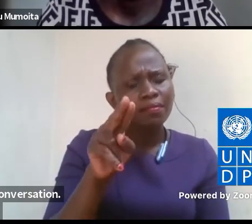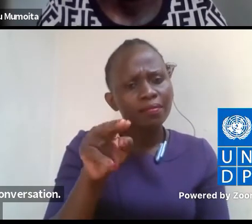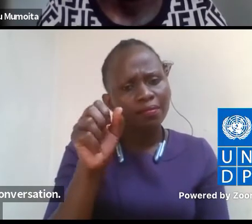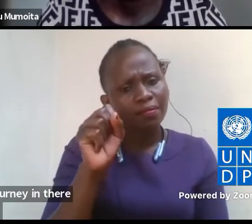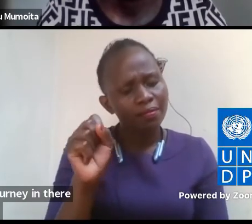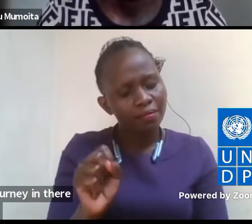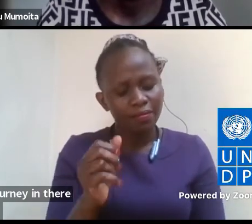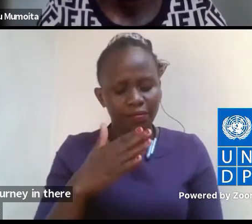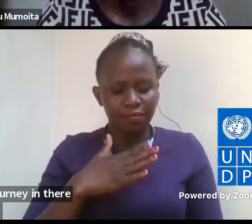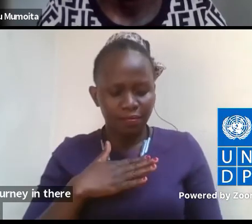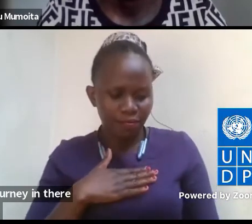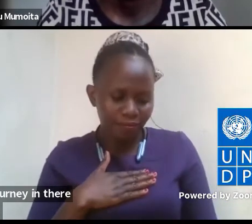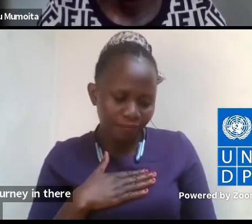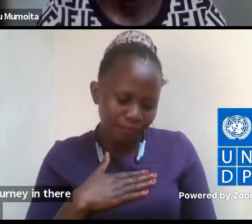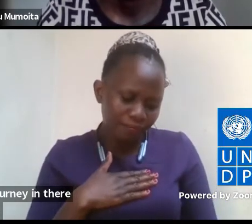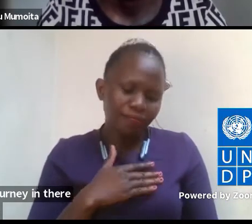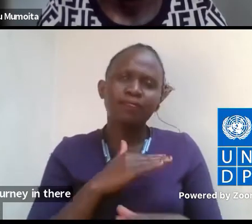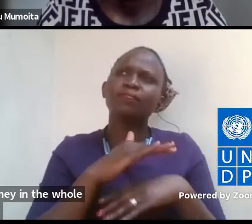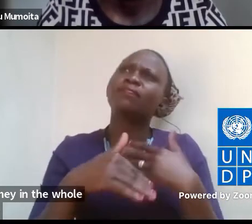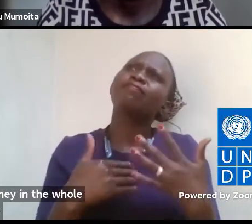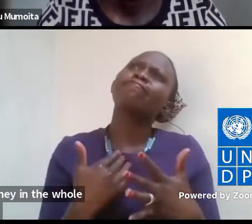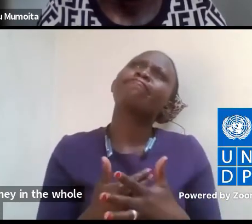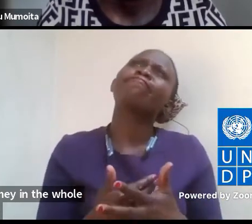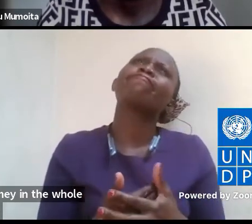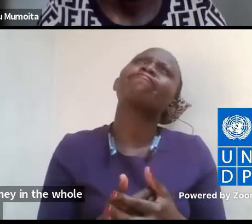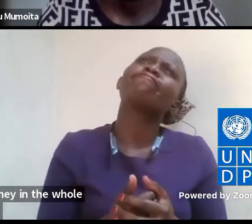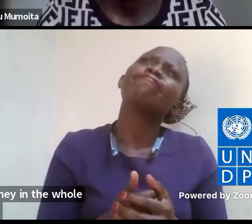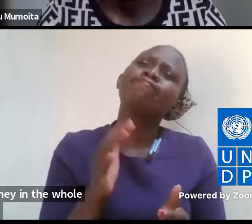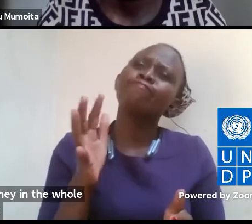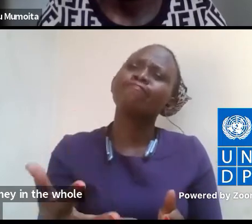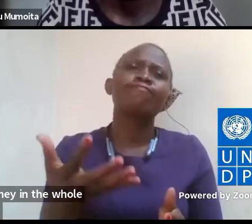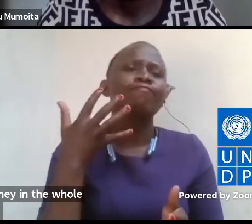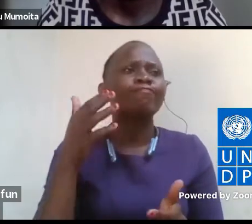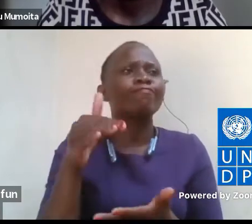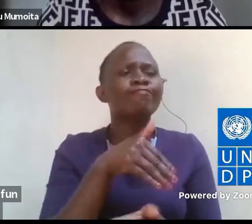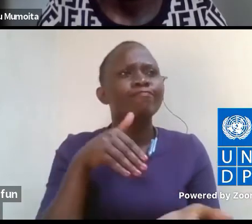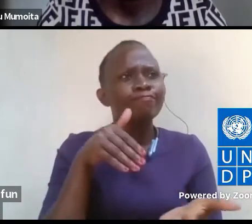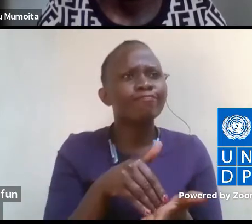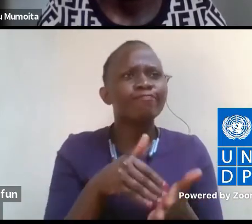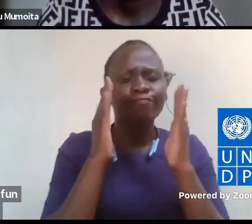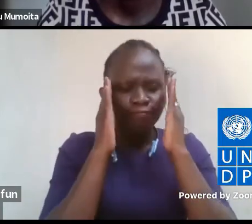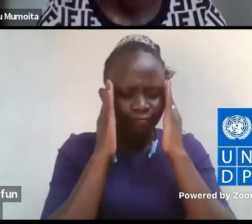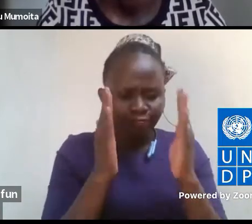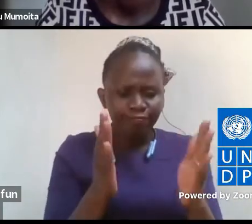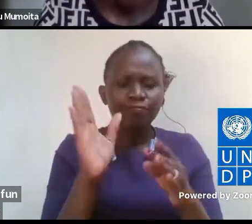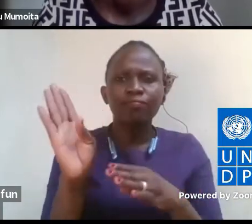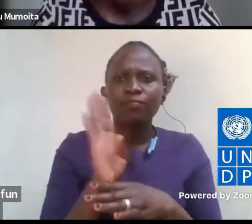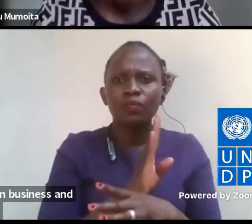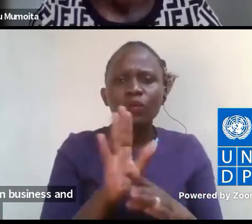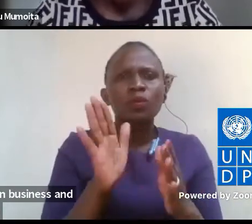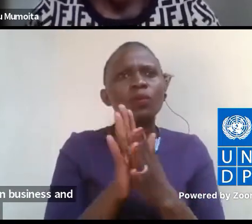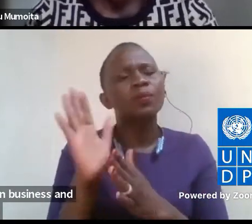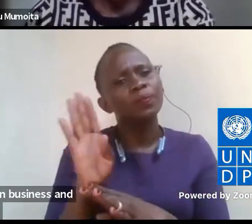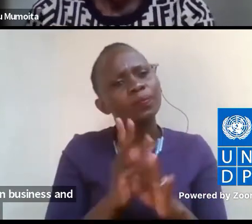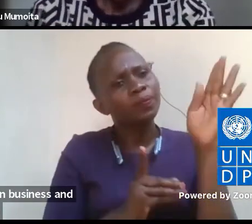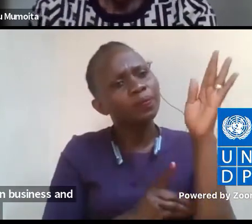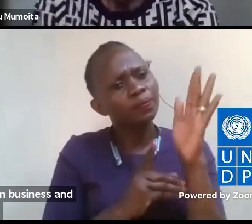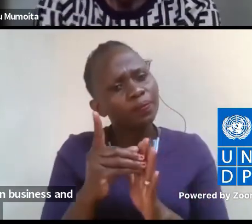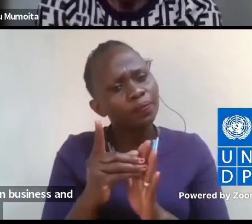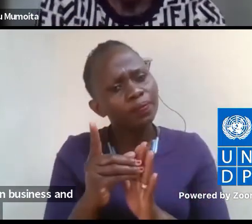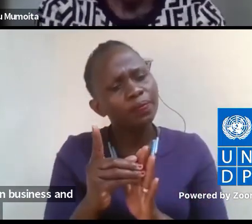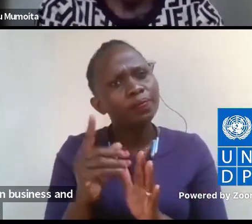the whole extractive sector and really focusing on business and business development comes or stems out